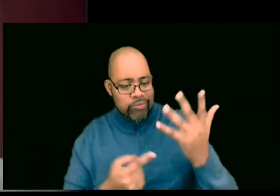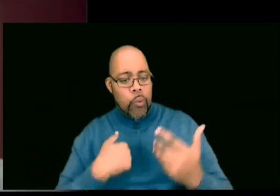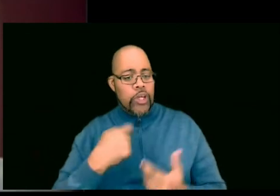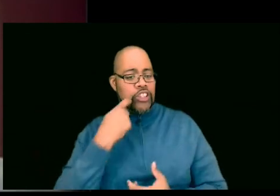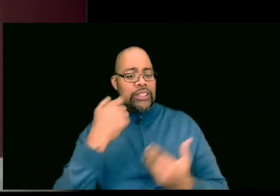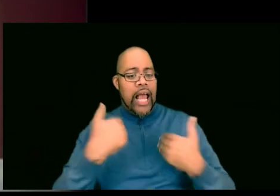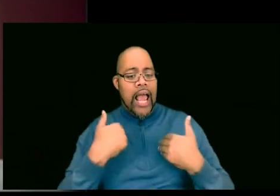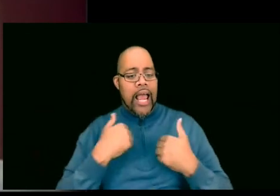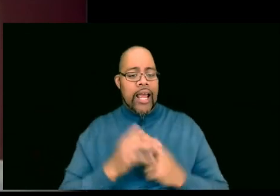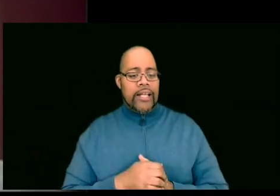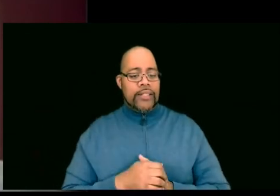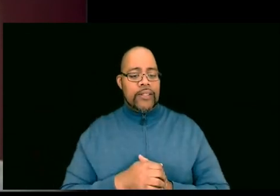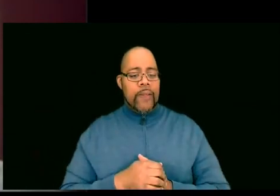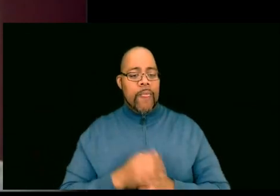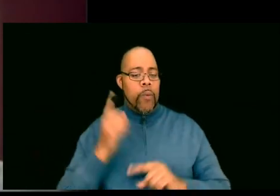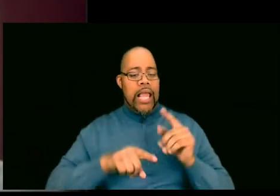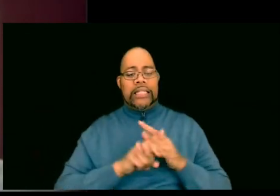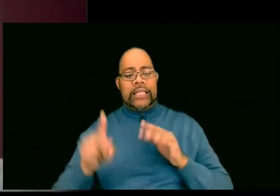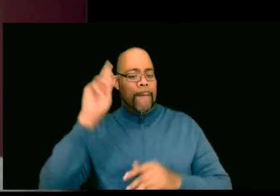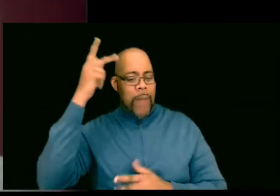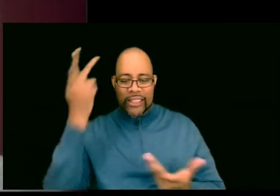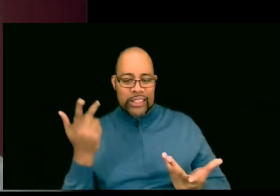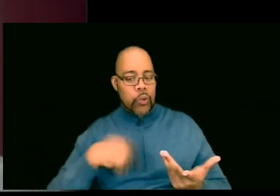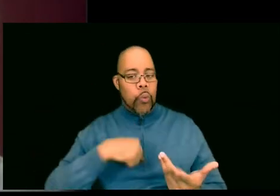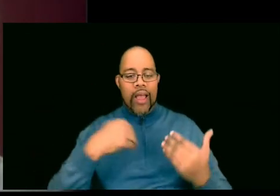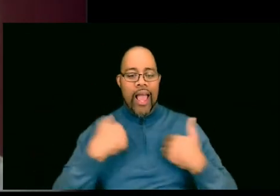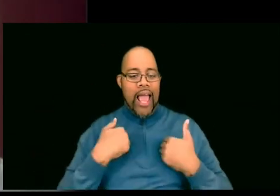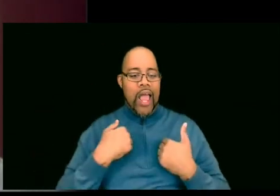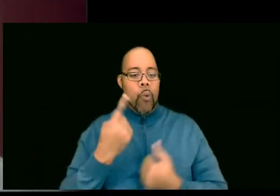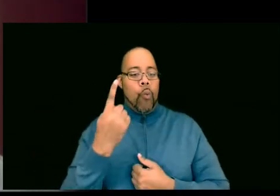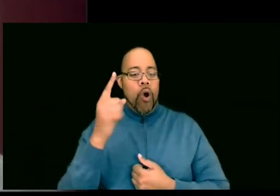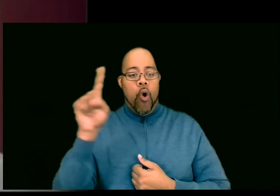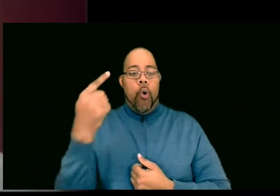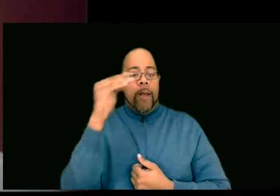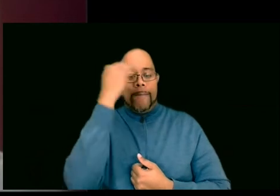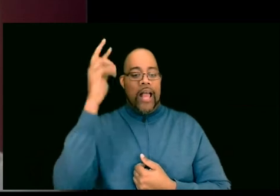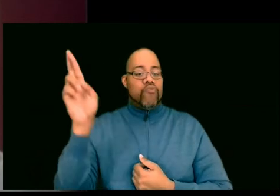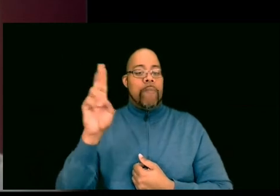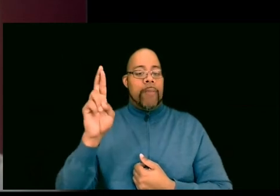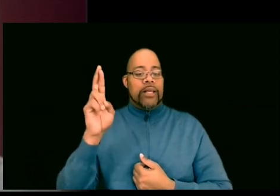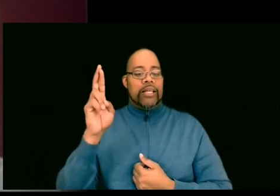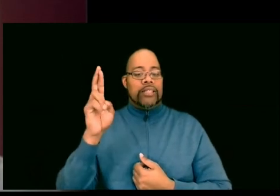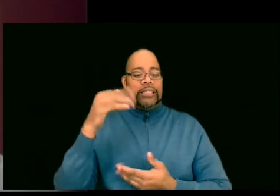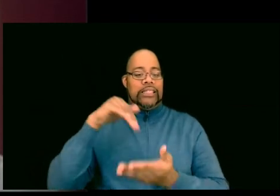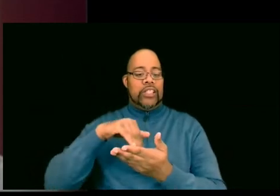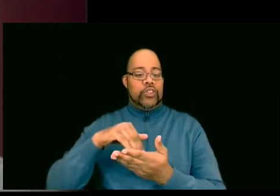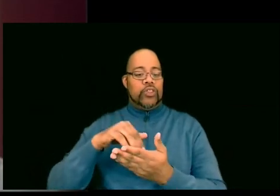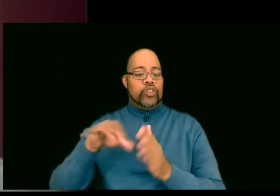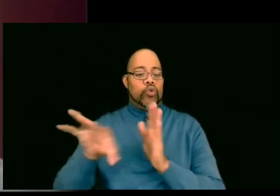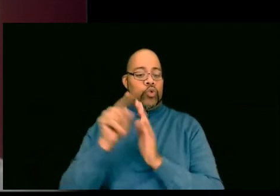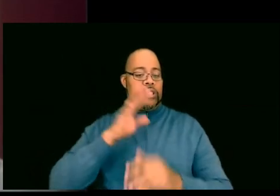have you. I mean, we just had, we cannot escape politics. We had the one and only Black Republican